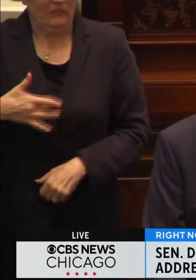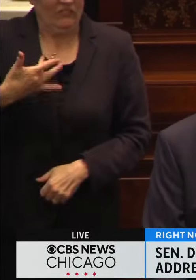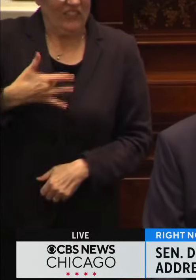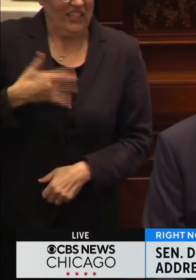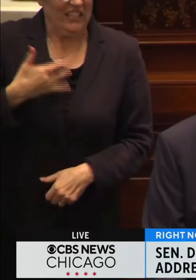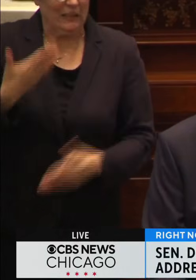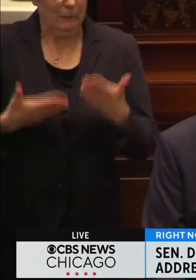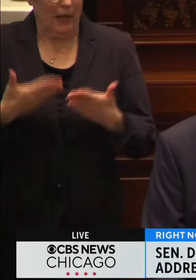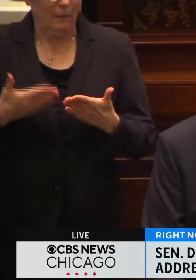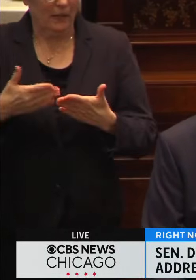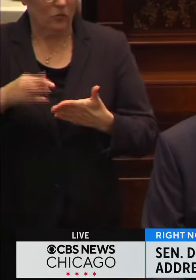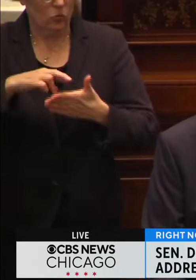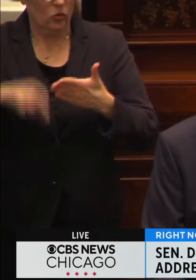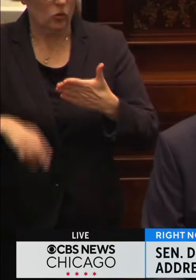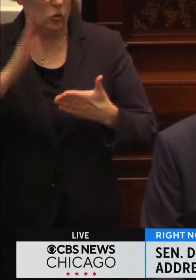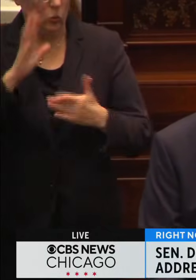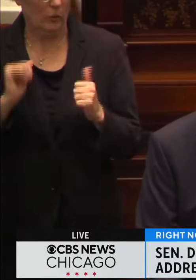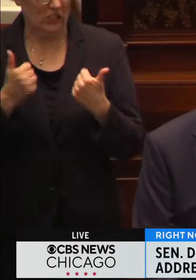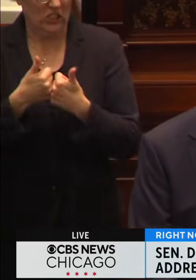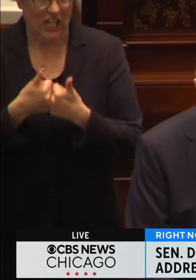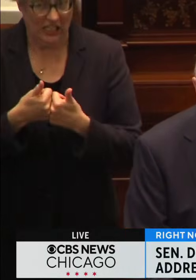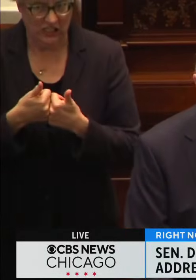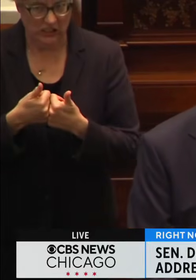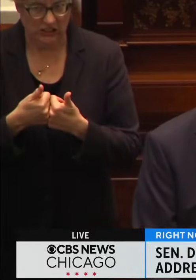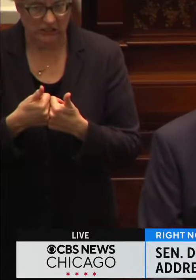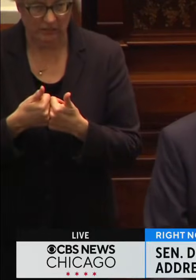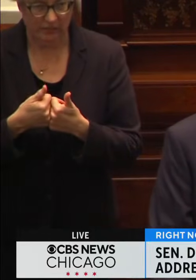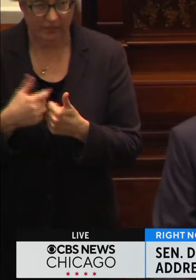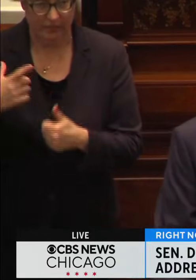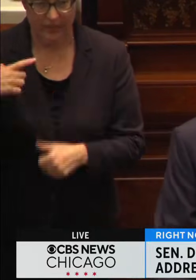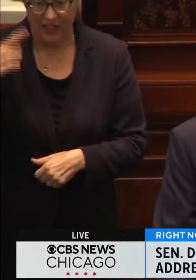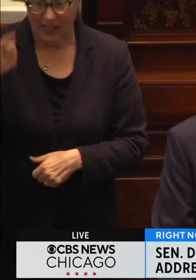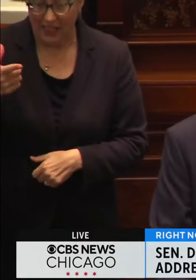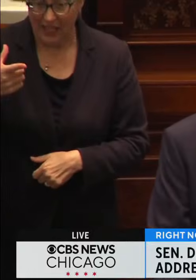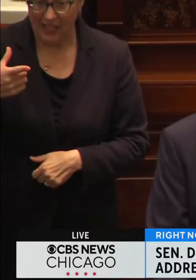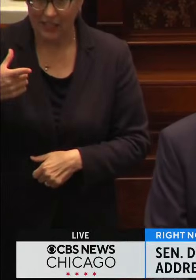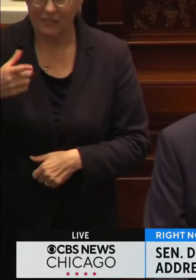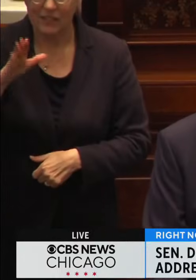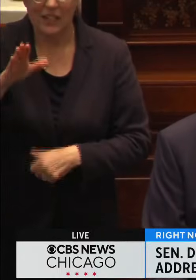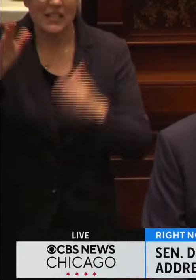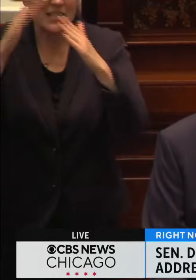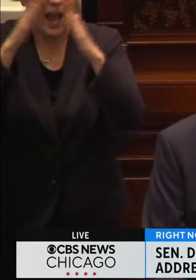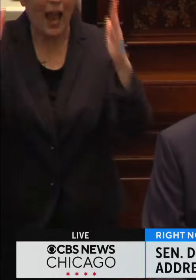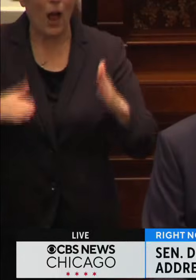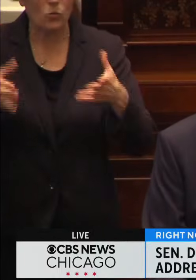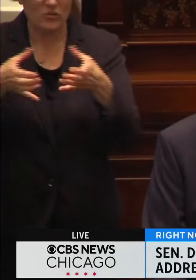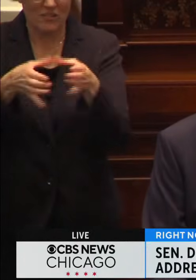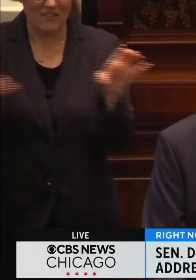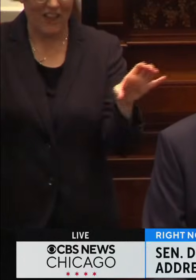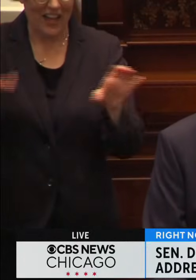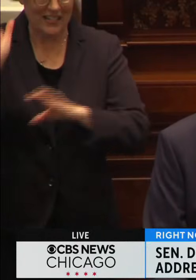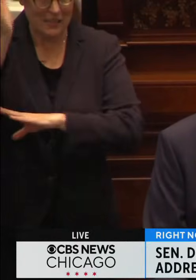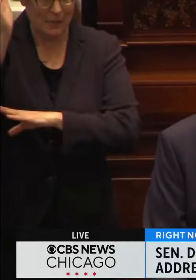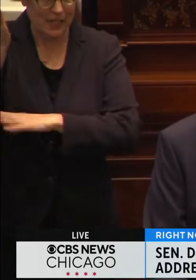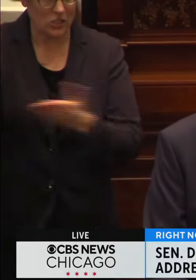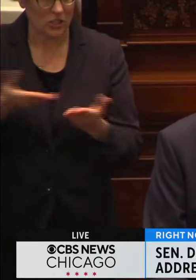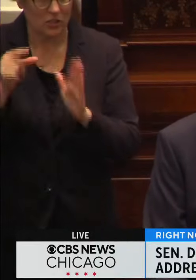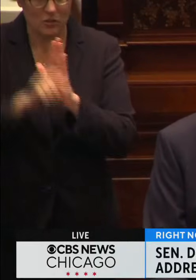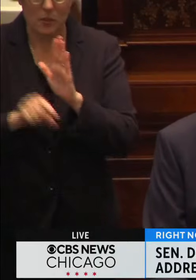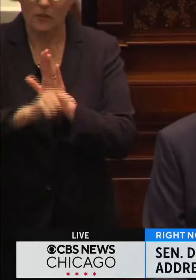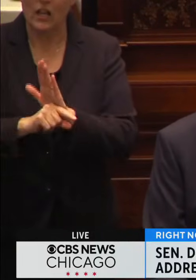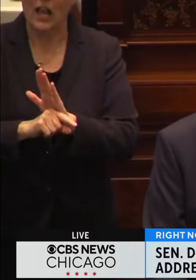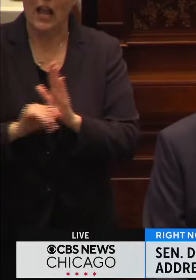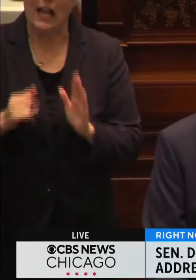before in our history. Abraham Lincoln, in a House divided speech that he gave here in Springfield, gave a grim